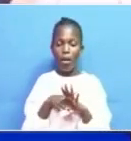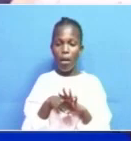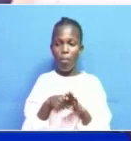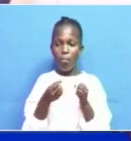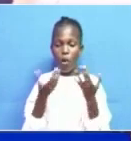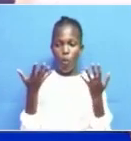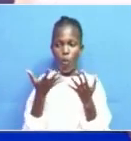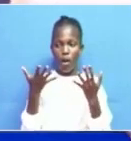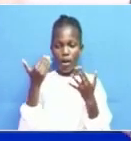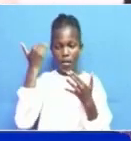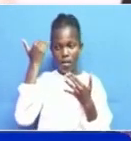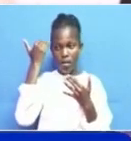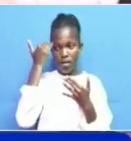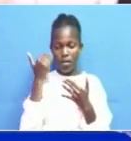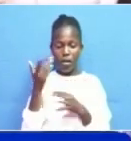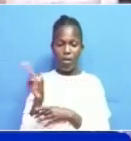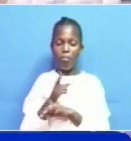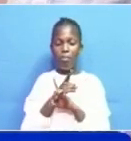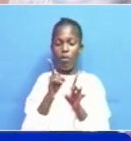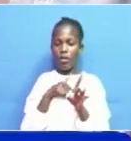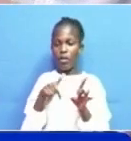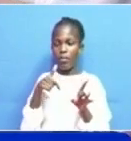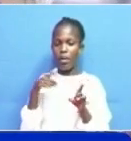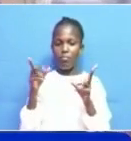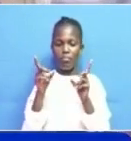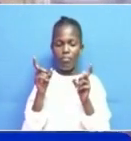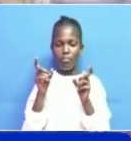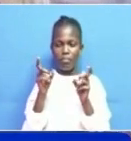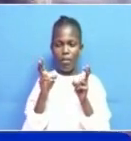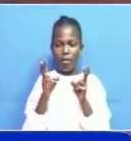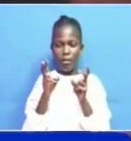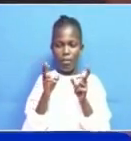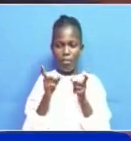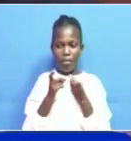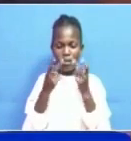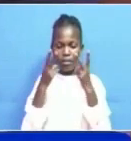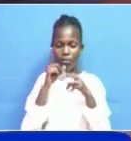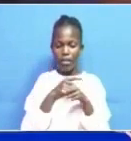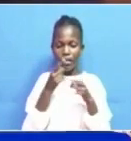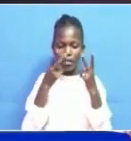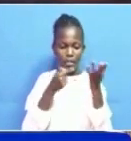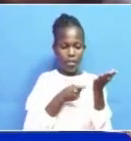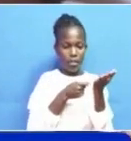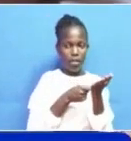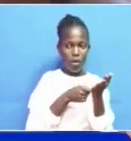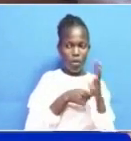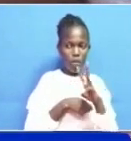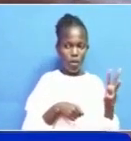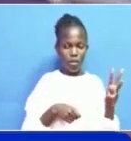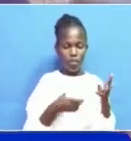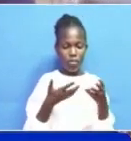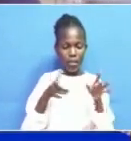within jurisdiction of Nairobi. But of course, we've seen from our media, we've seen Taita Taveta, we've seen the Western Belt, we've seen